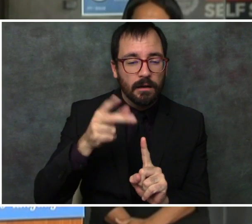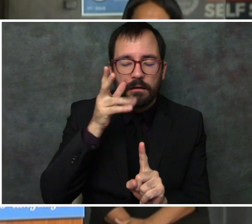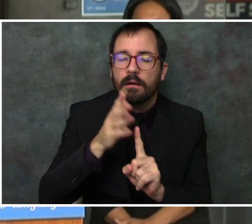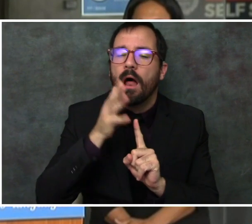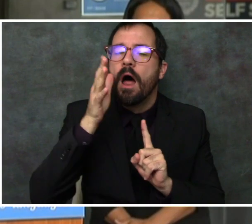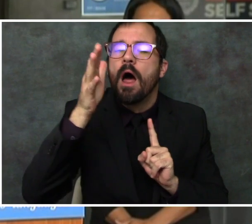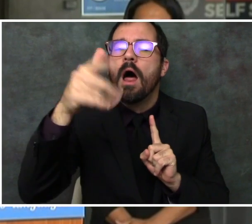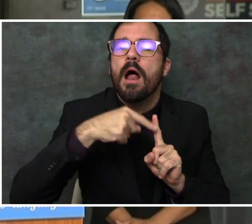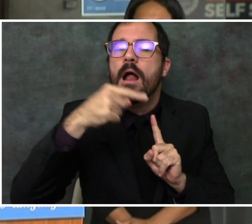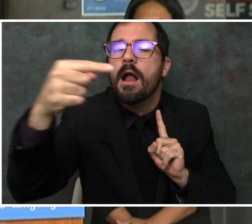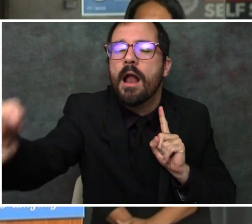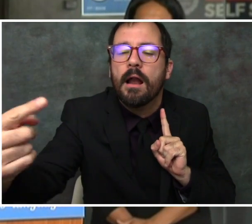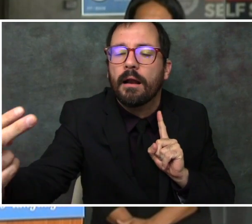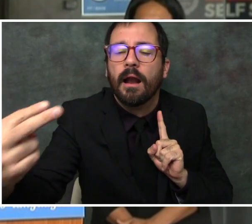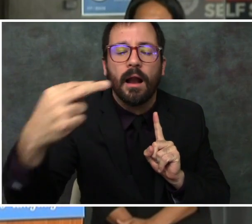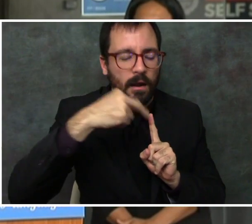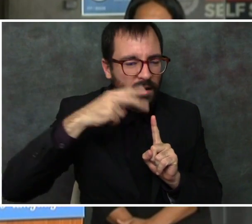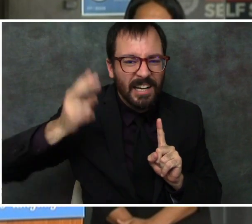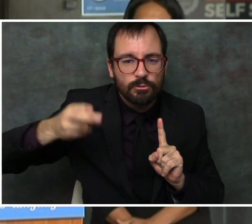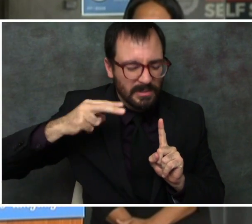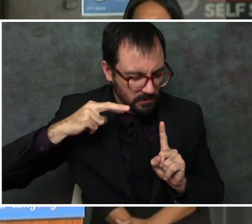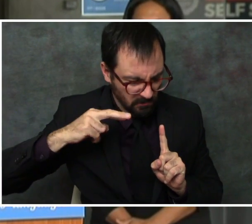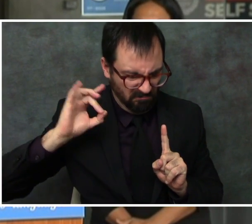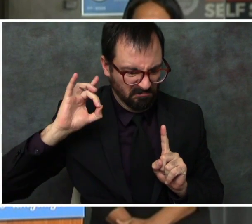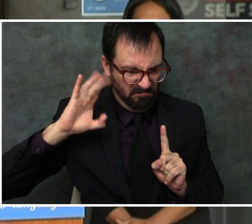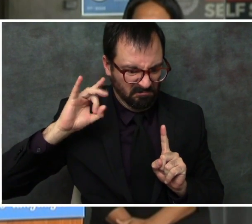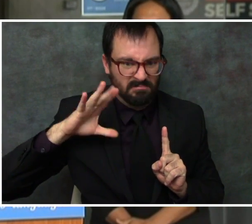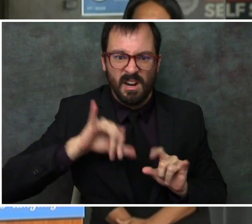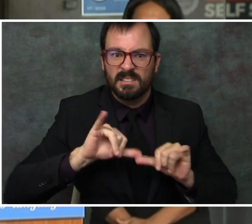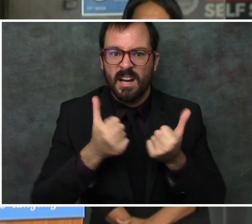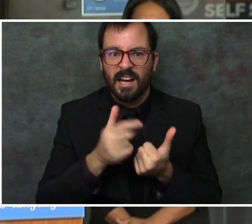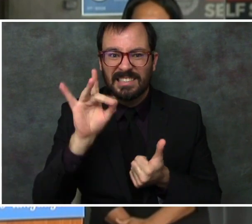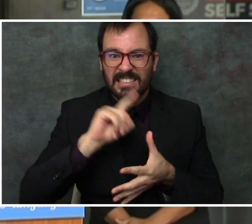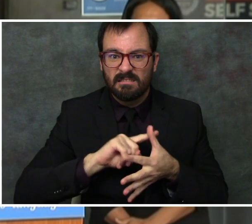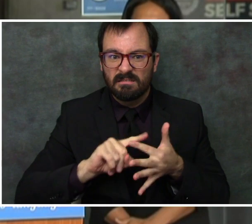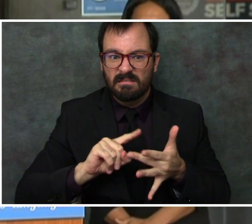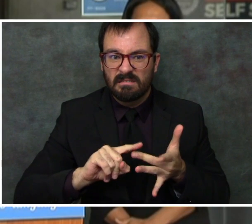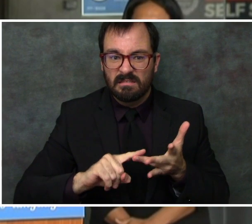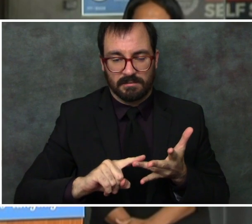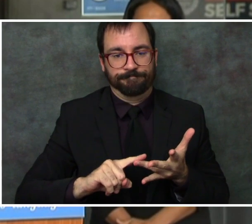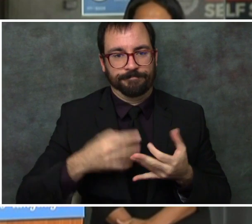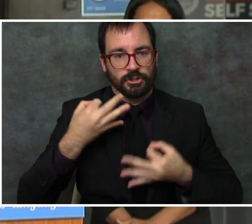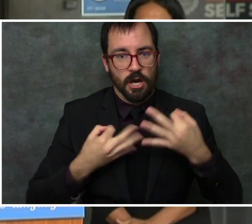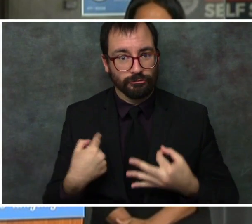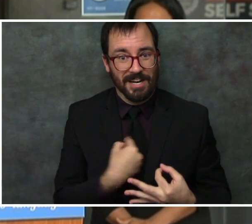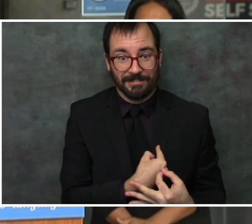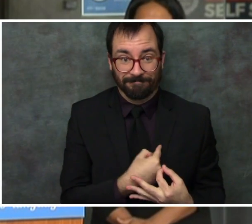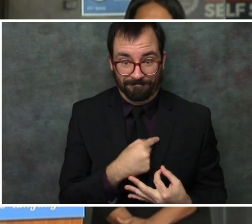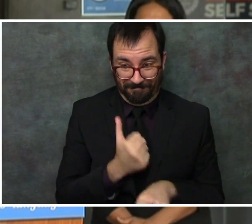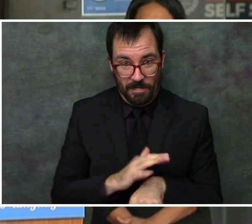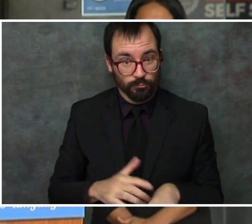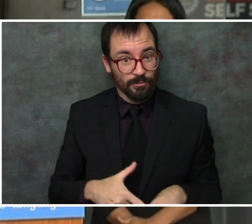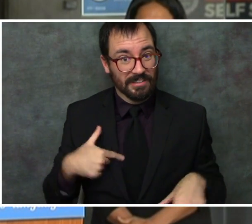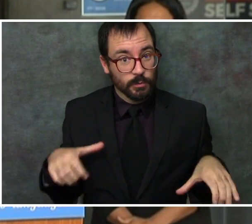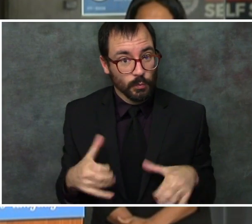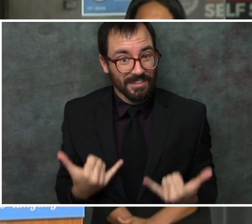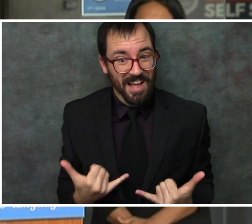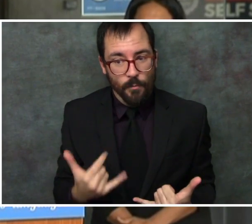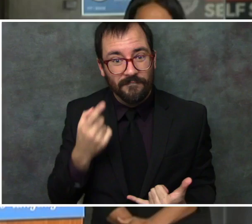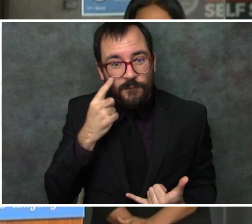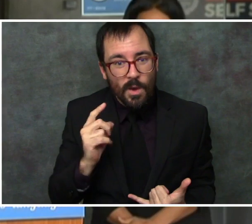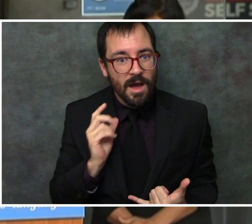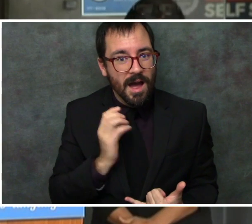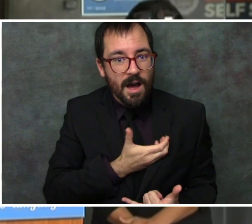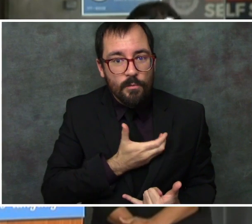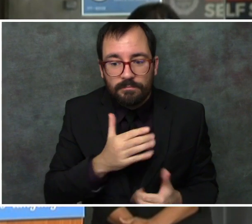have to keep high-needs children as a priority and ensure that their needs are met. Whether it's in school, in community,